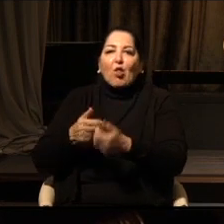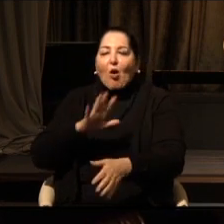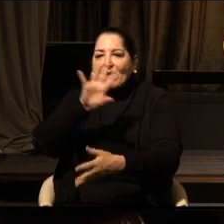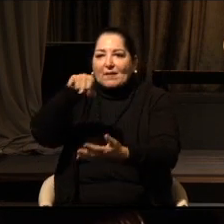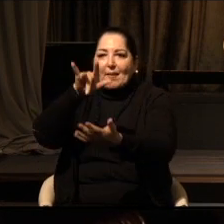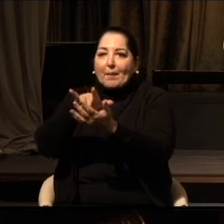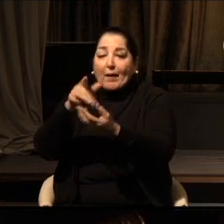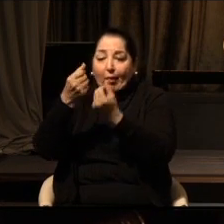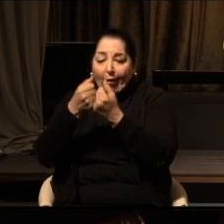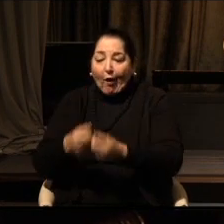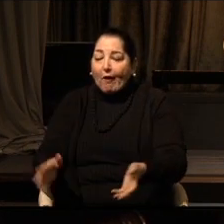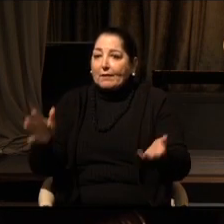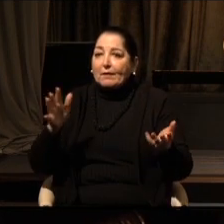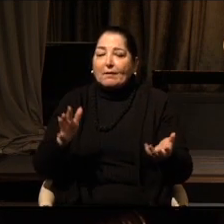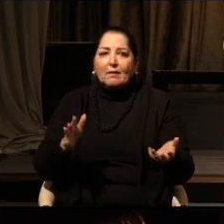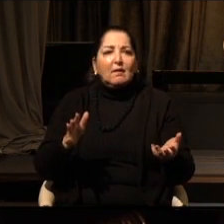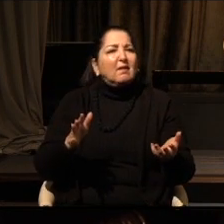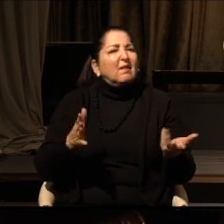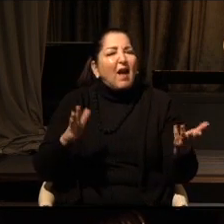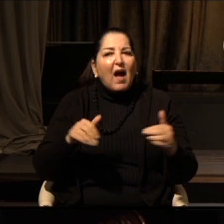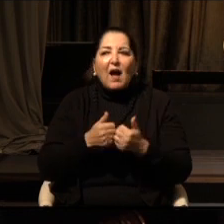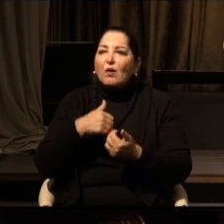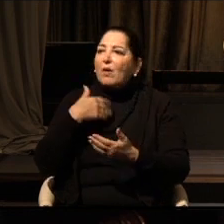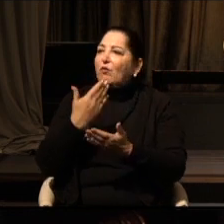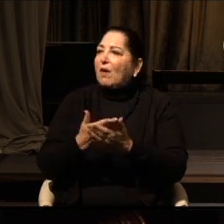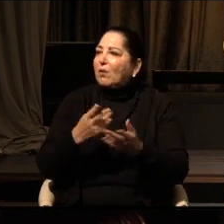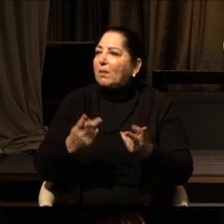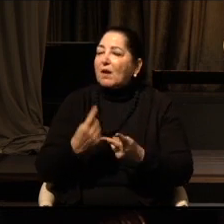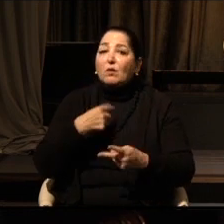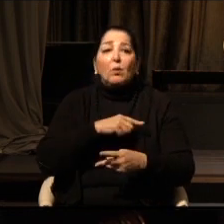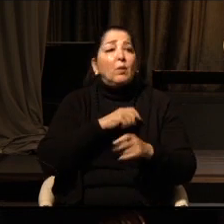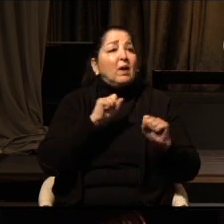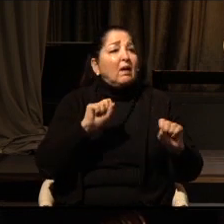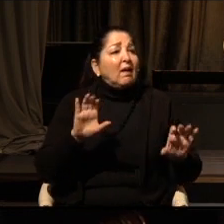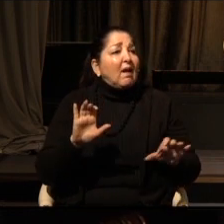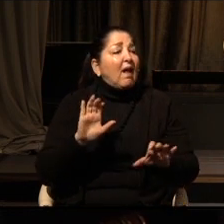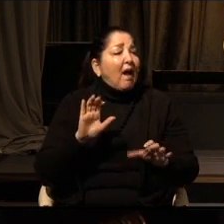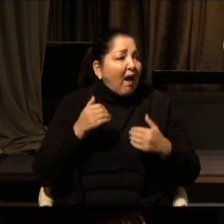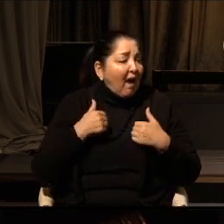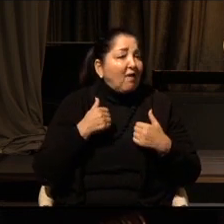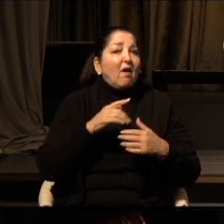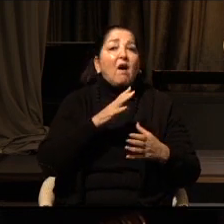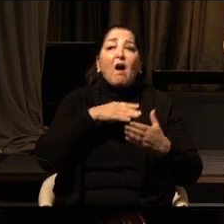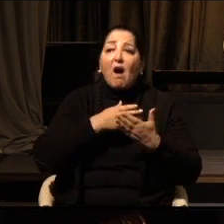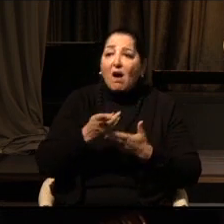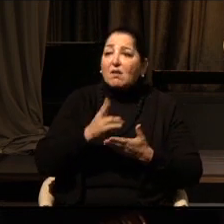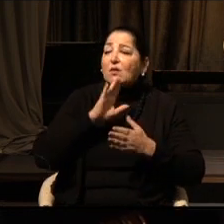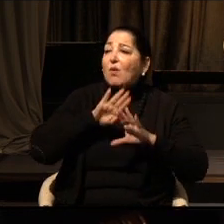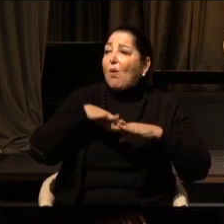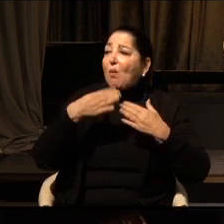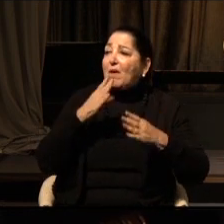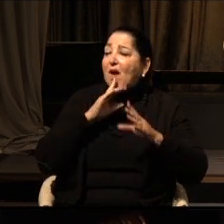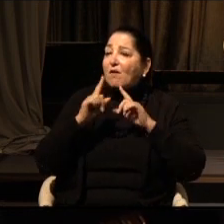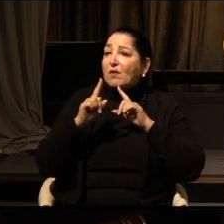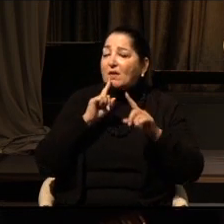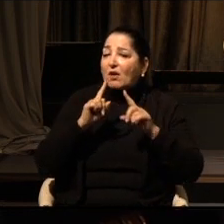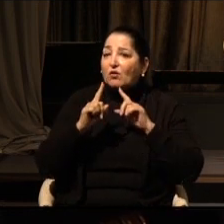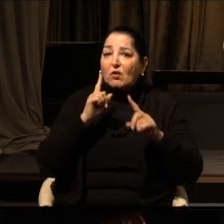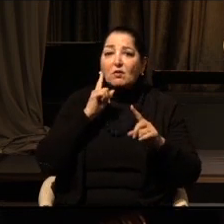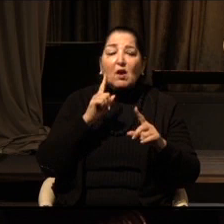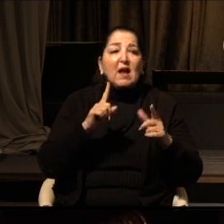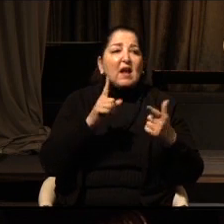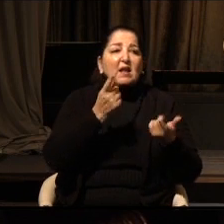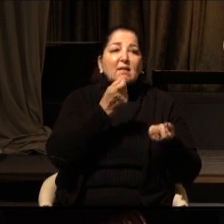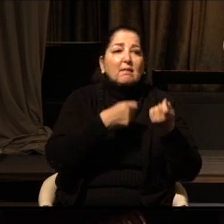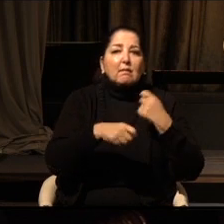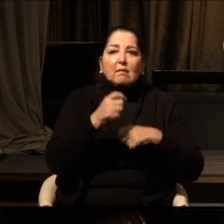to a place where we can have honest and open conversations based on artistic merit and intentional exploration, rather than responding to name